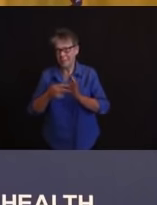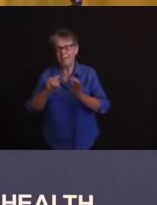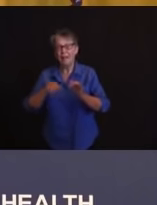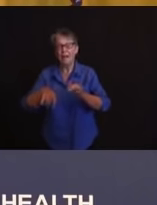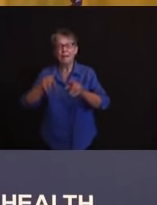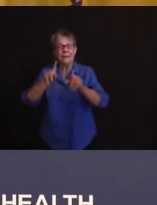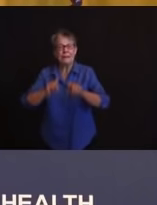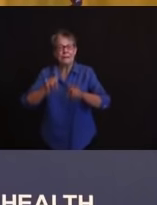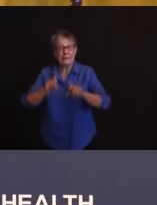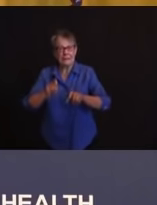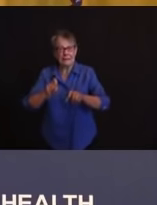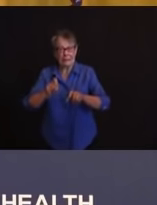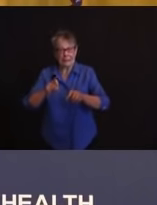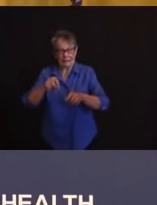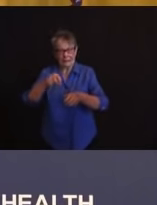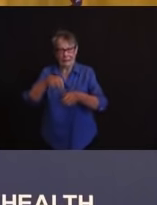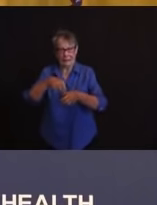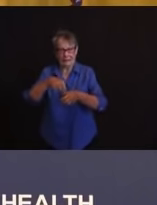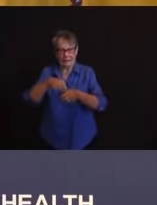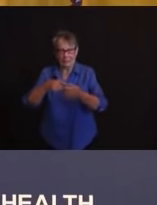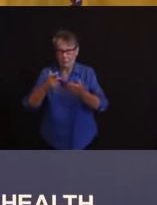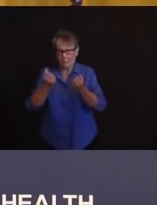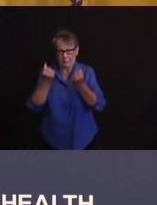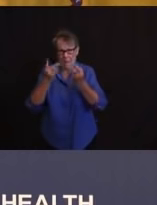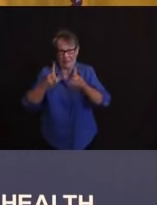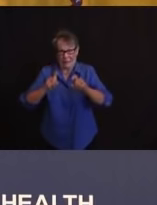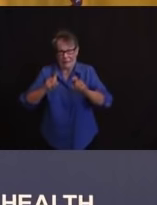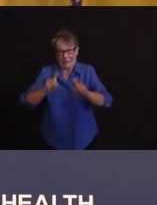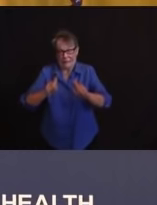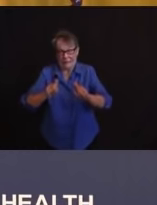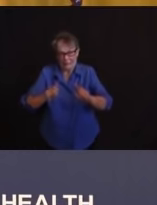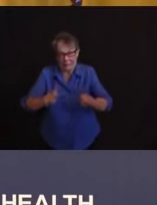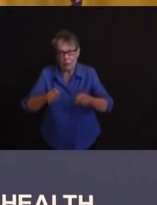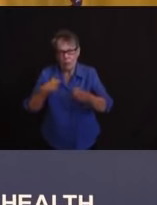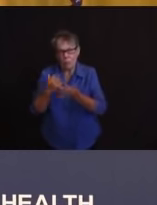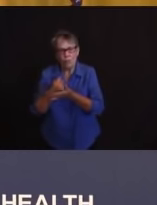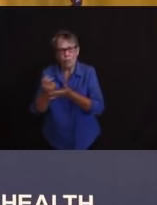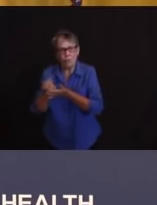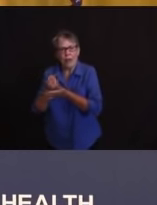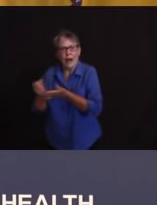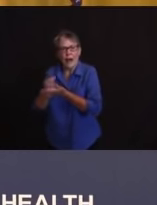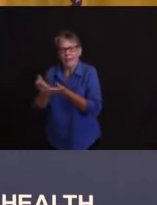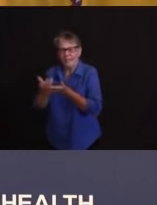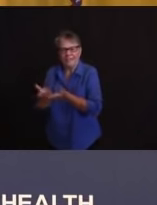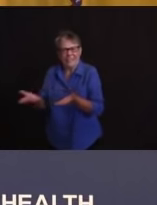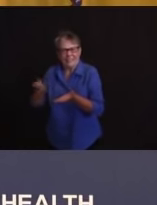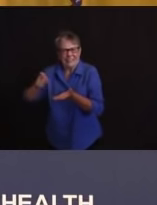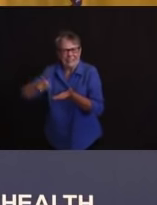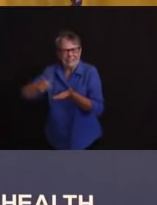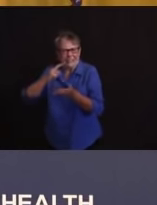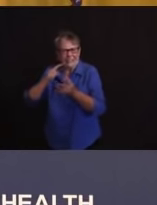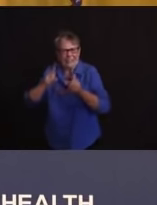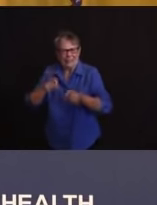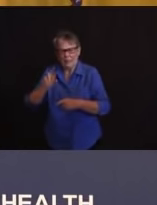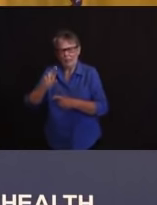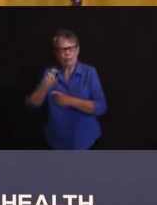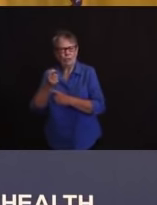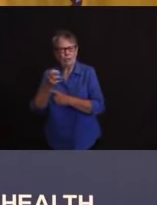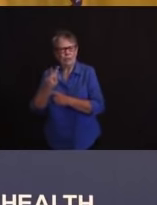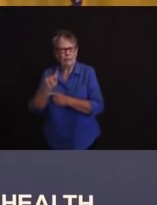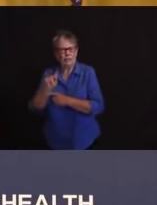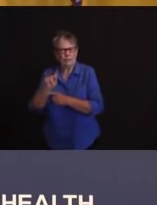the whole team are on how do we break the back of that, but my gut tells me it's going to be like this for a little bit, so we're going to have a wider